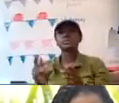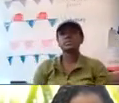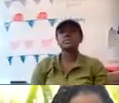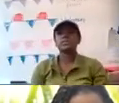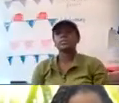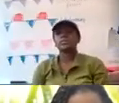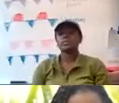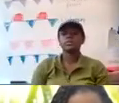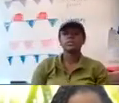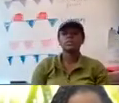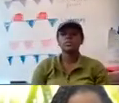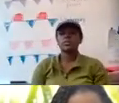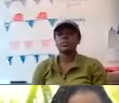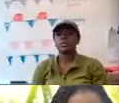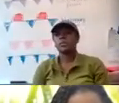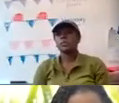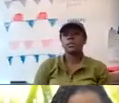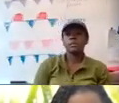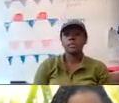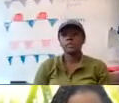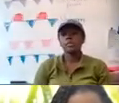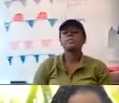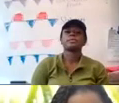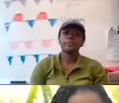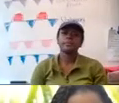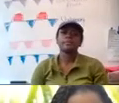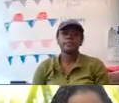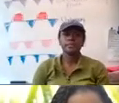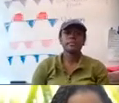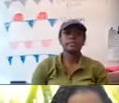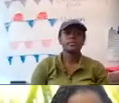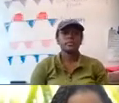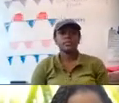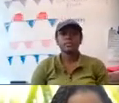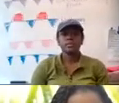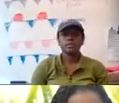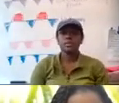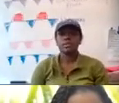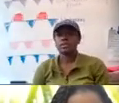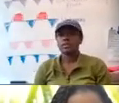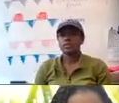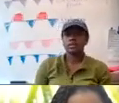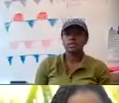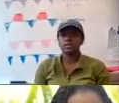updates, warranty, and customer service, and then we'll do Q&A. All right, so let me do another share.